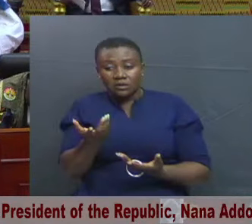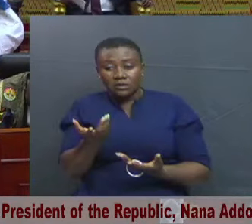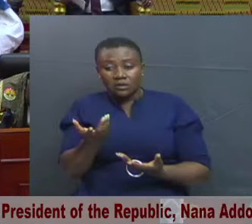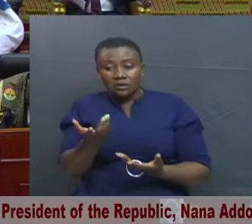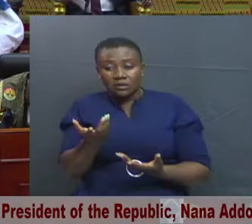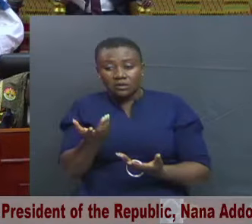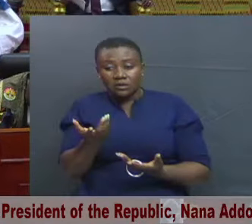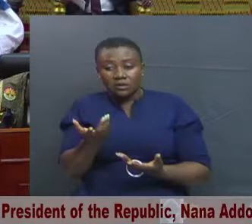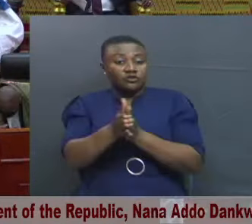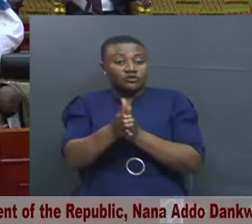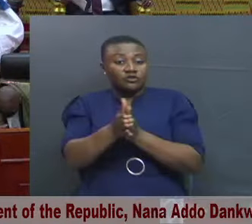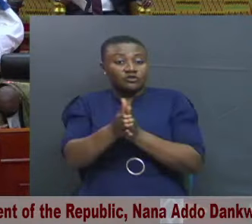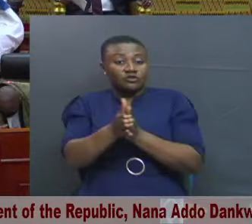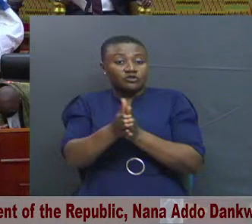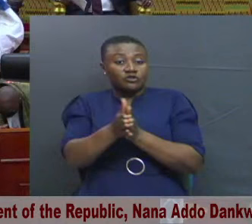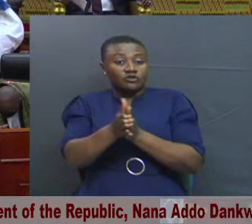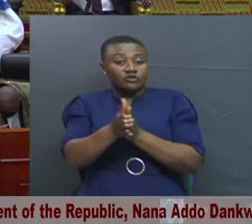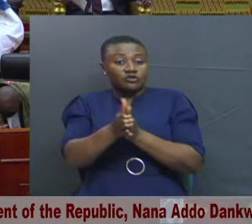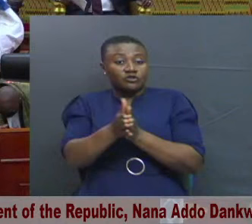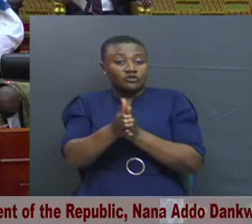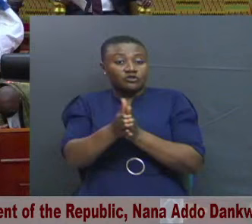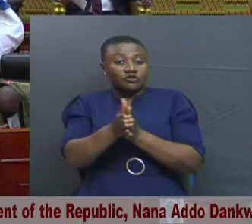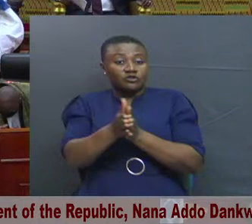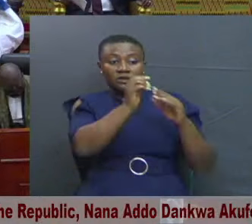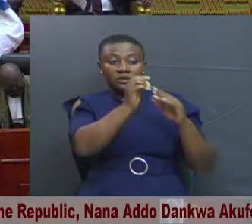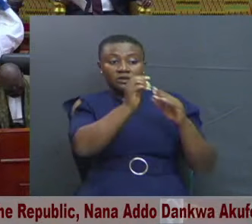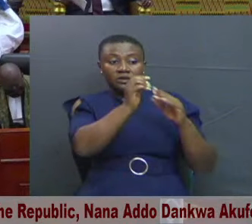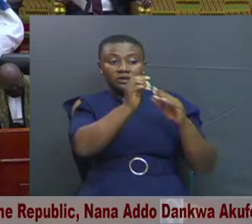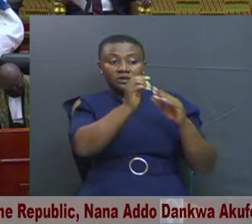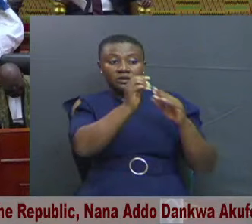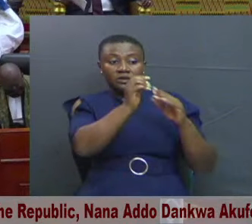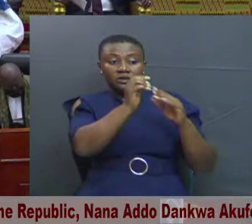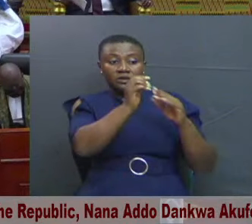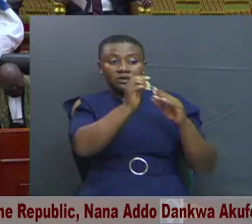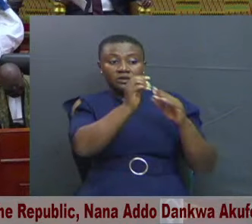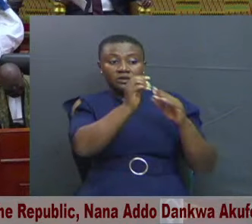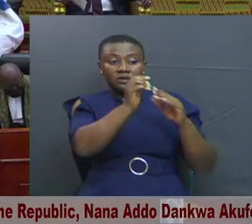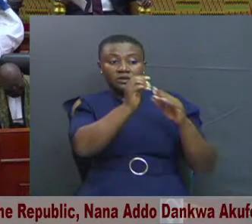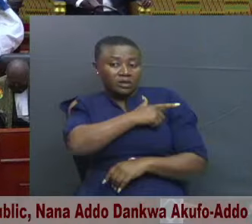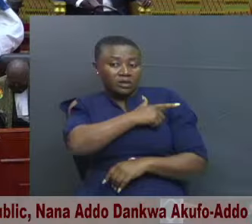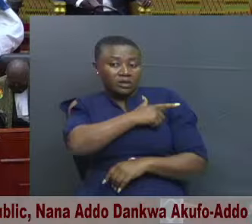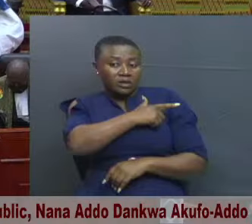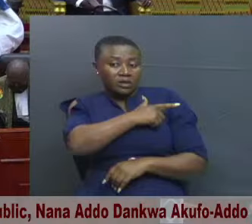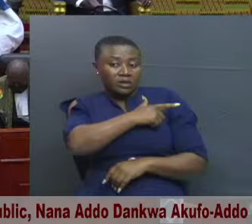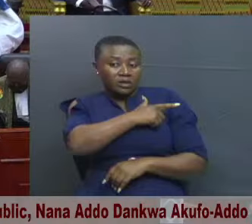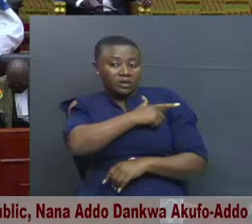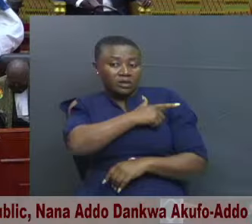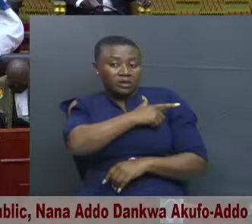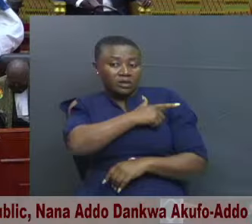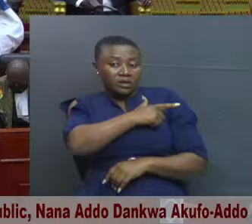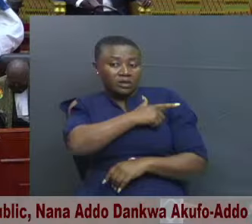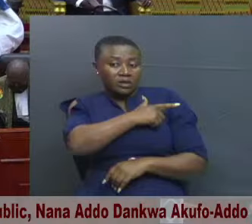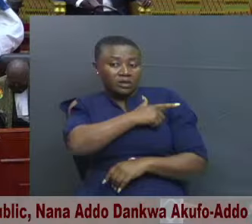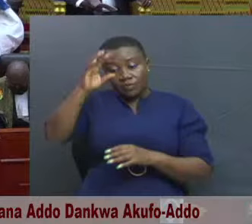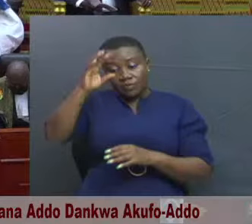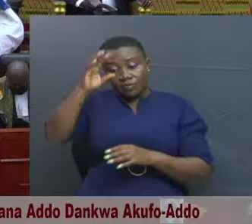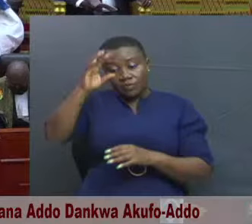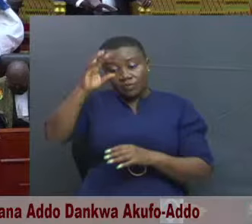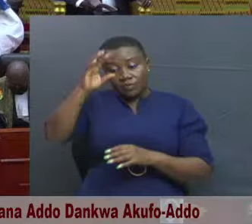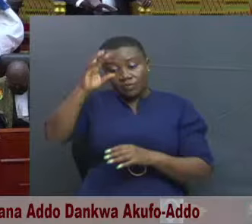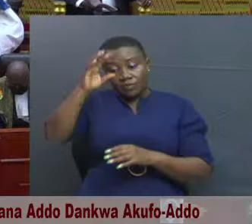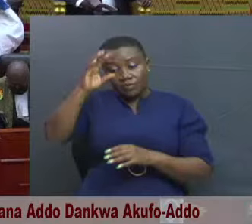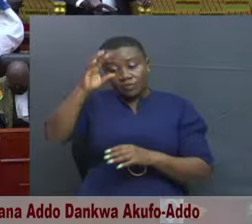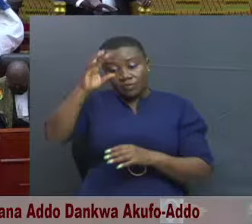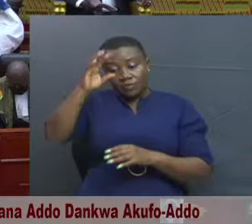it as the building was started when I was attorney general in the government of President John aukum kufur